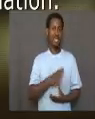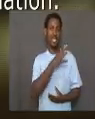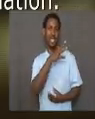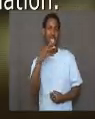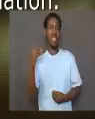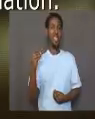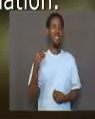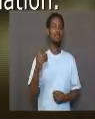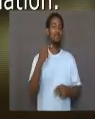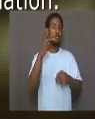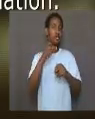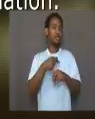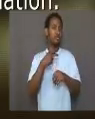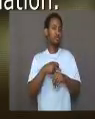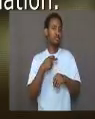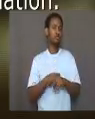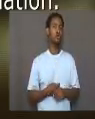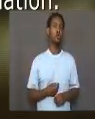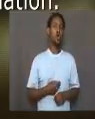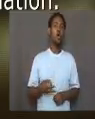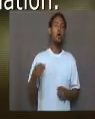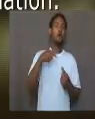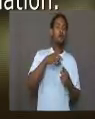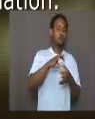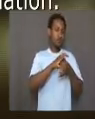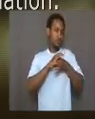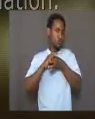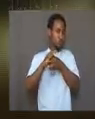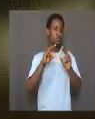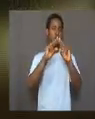and institutions of a social group.